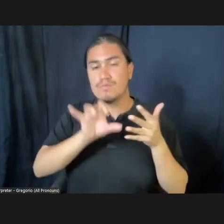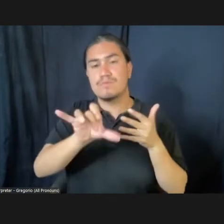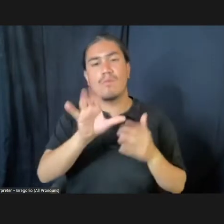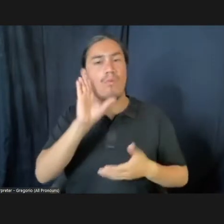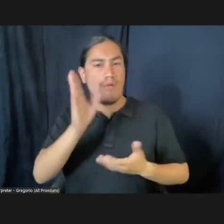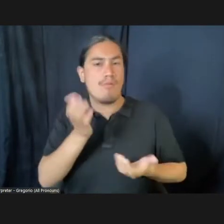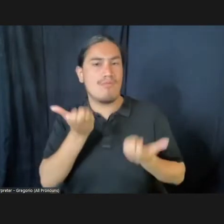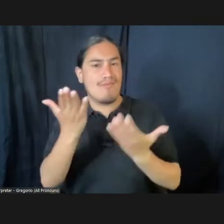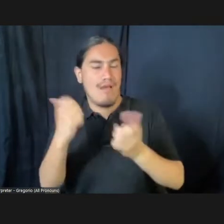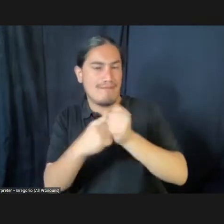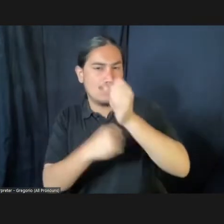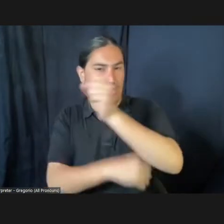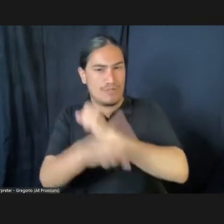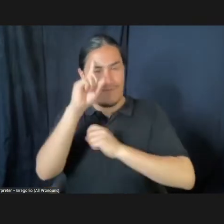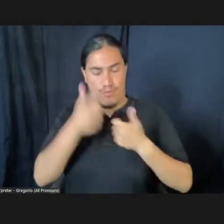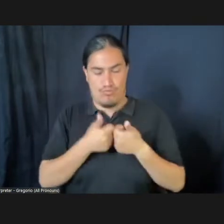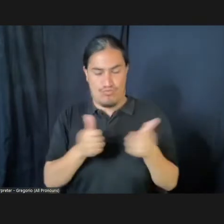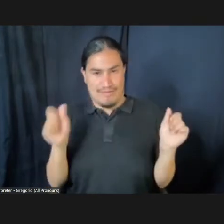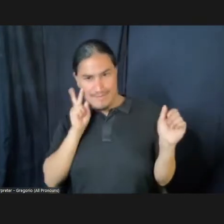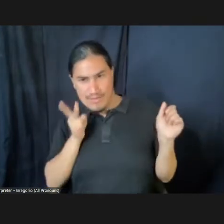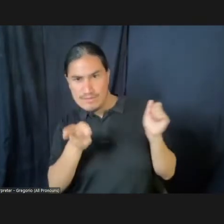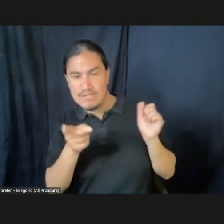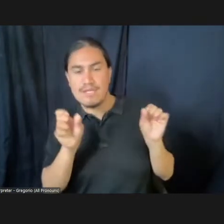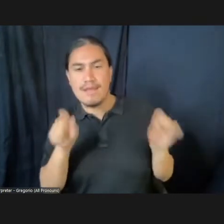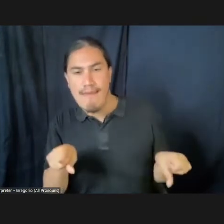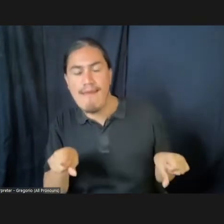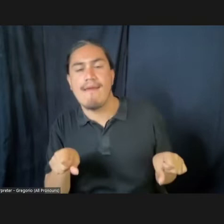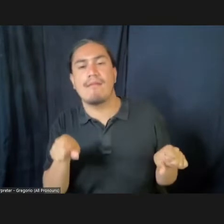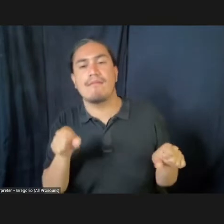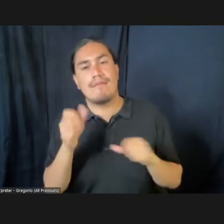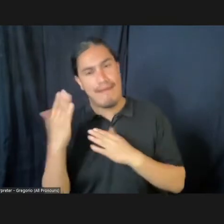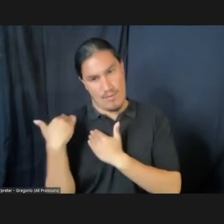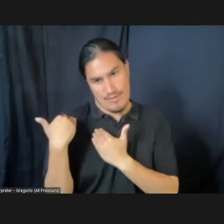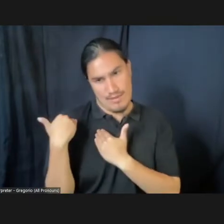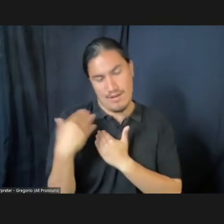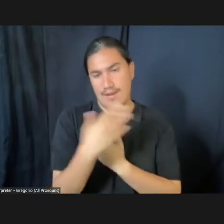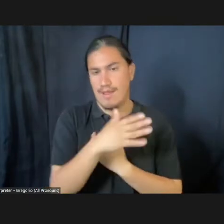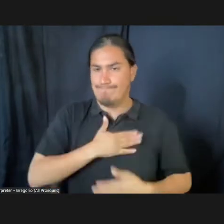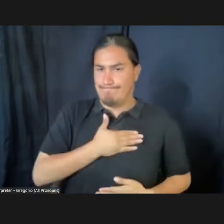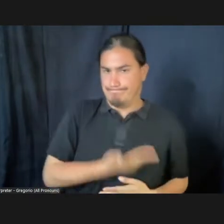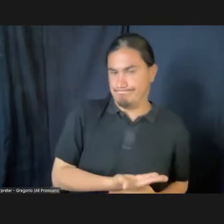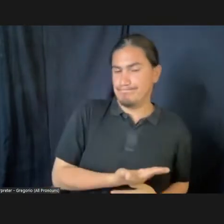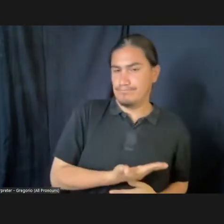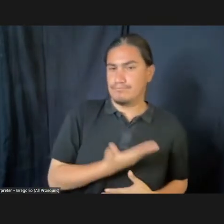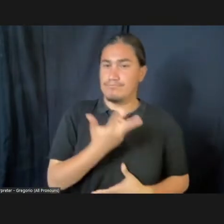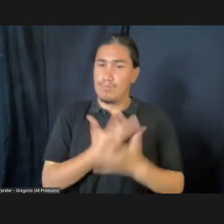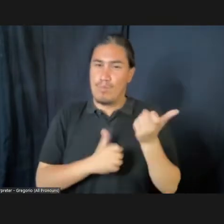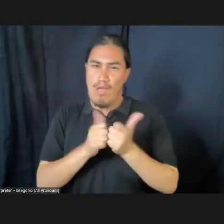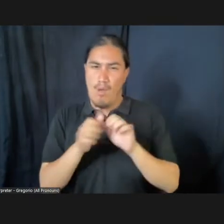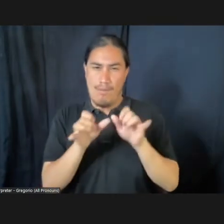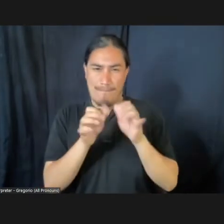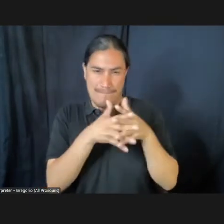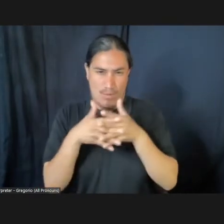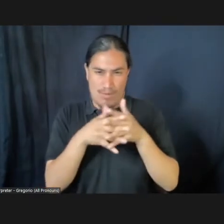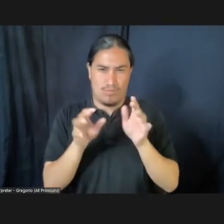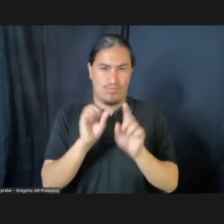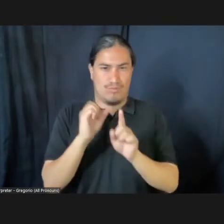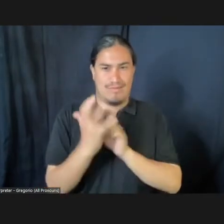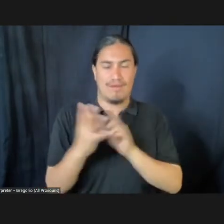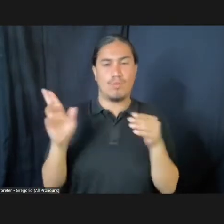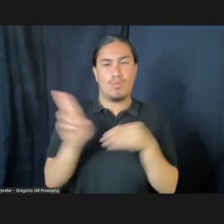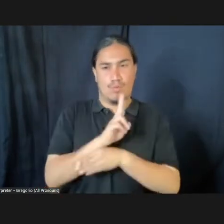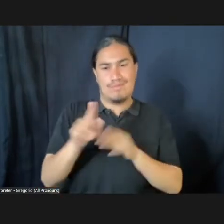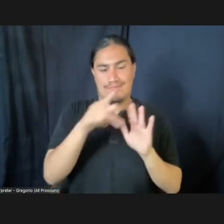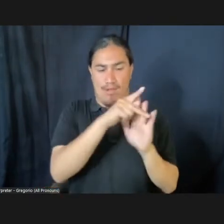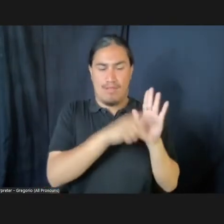foundation of transparency, accountability, and admission, acknowledging both how American society utilizes policies